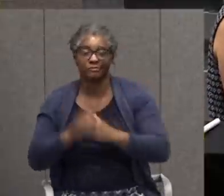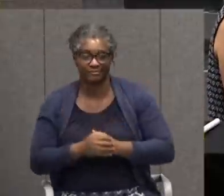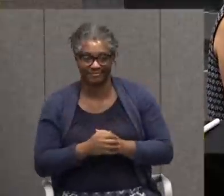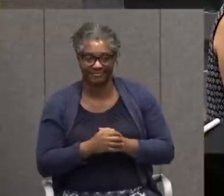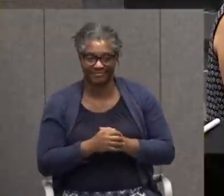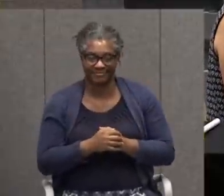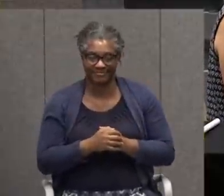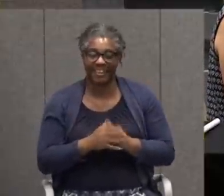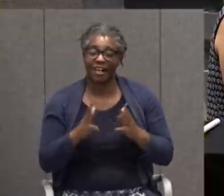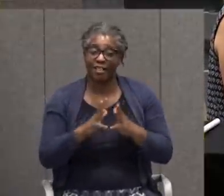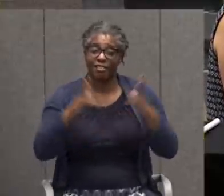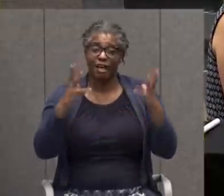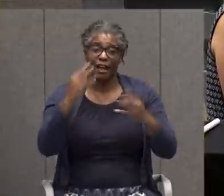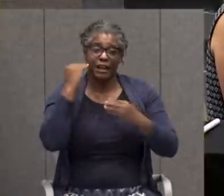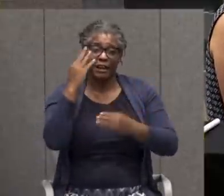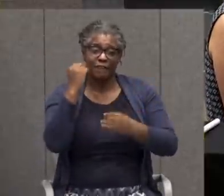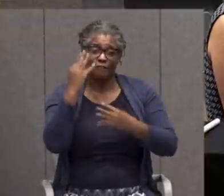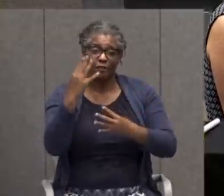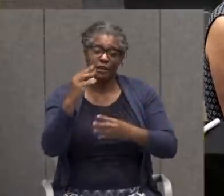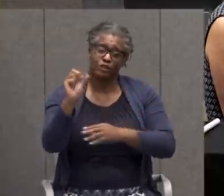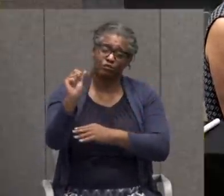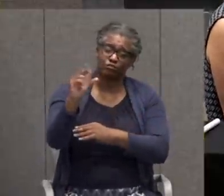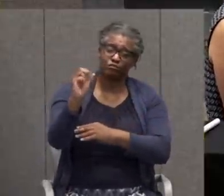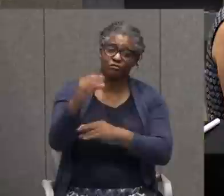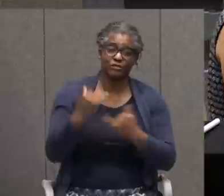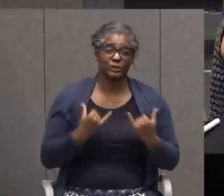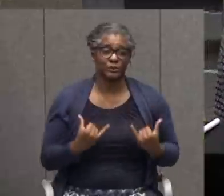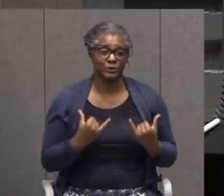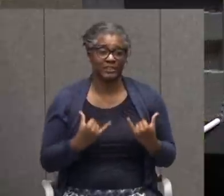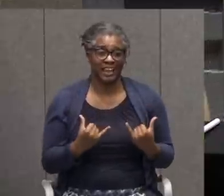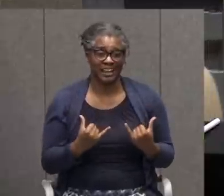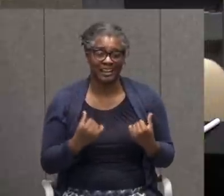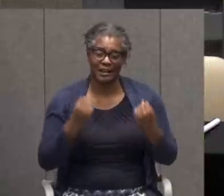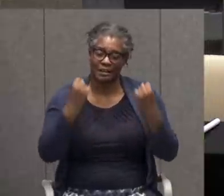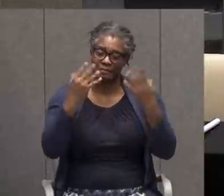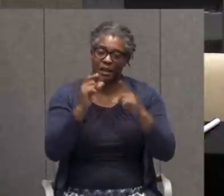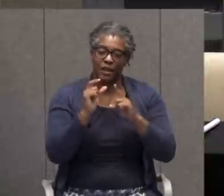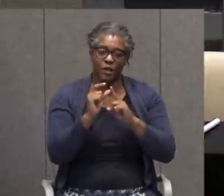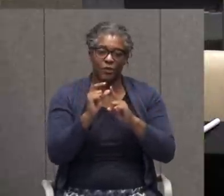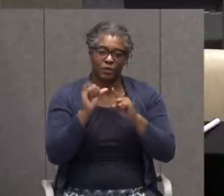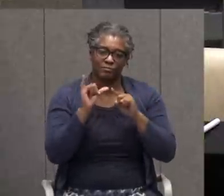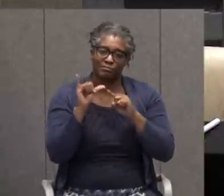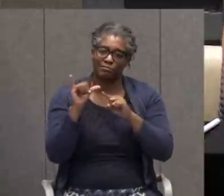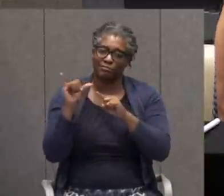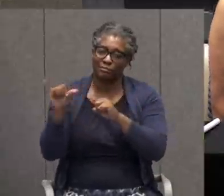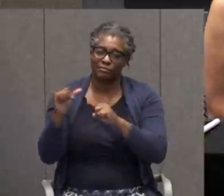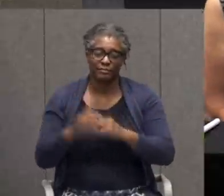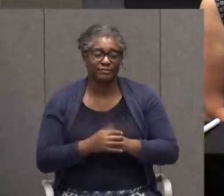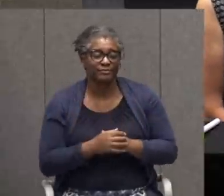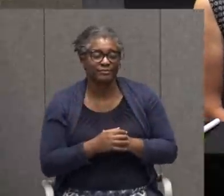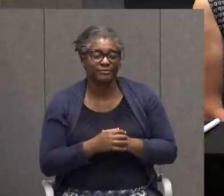you today and a lot of big words. So remember, as